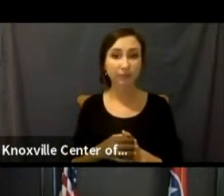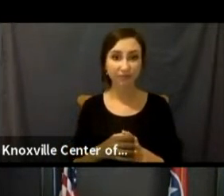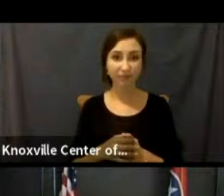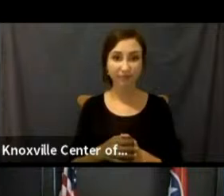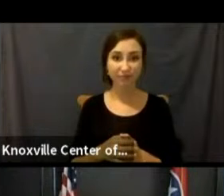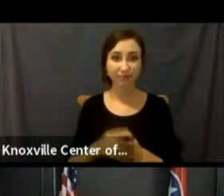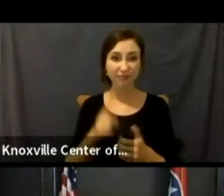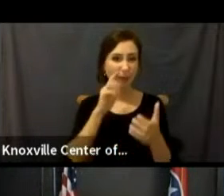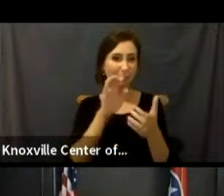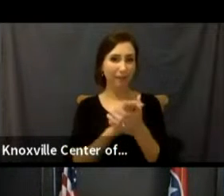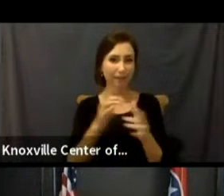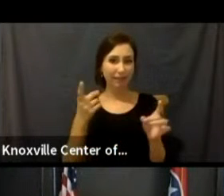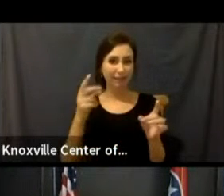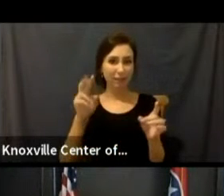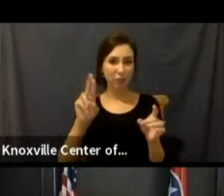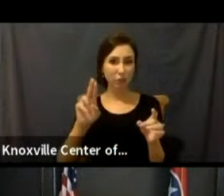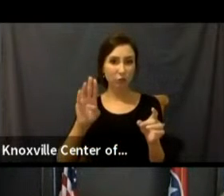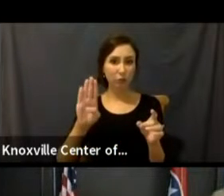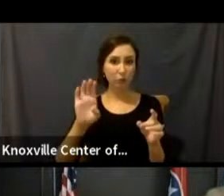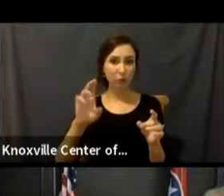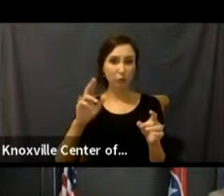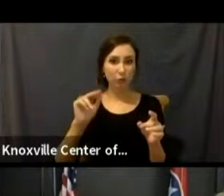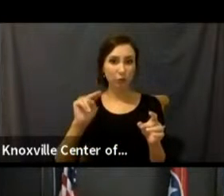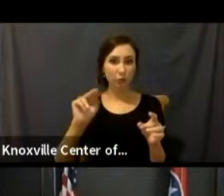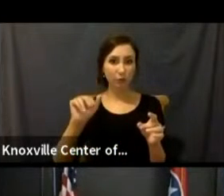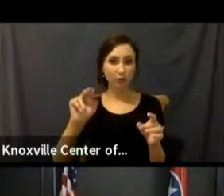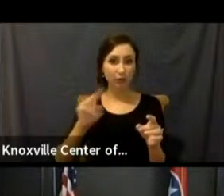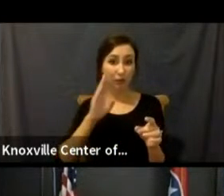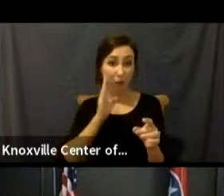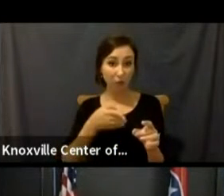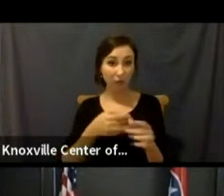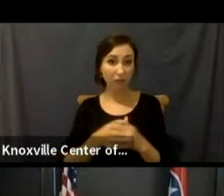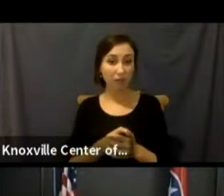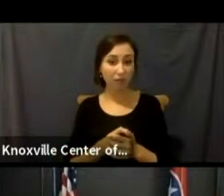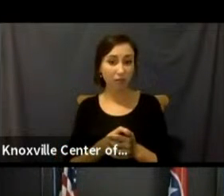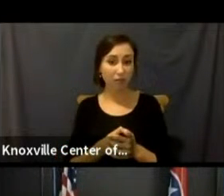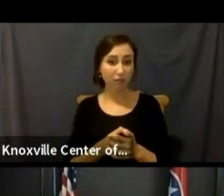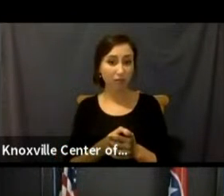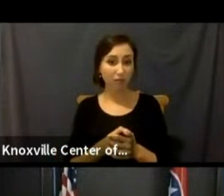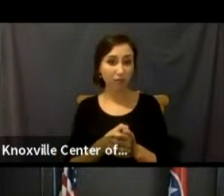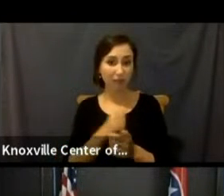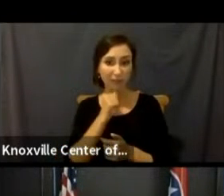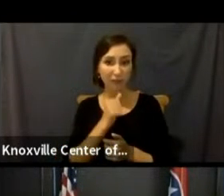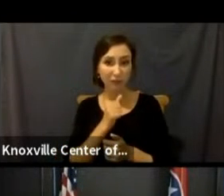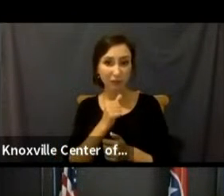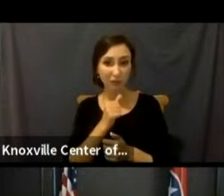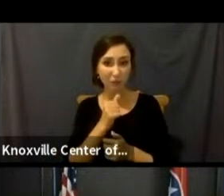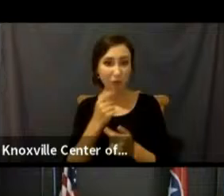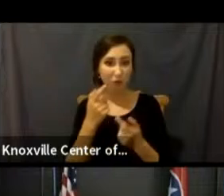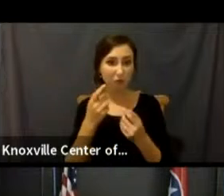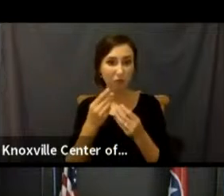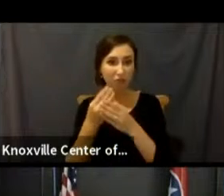I believe Dr. Buchanan is. Okay. I'm not seeing her right now. Did we lose her?